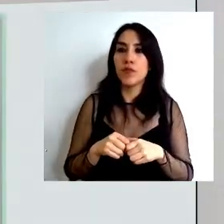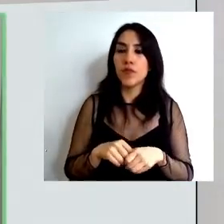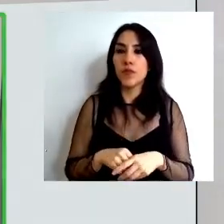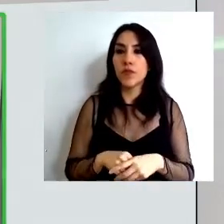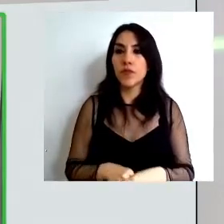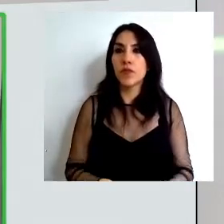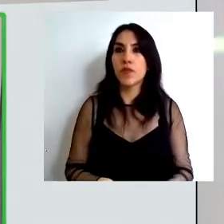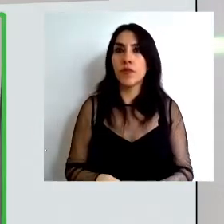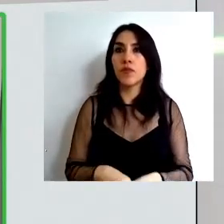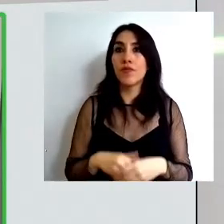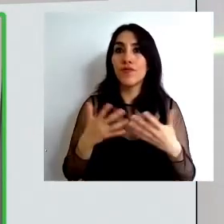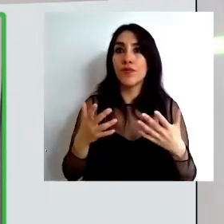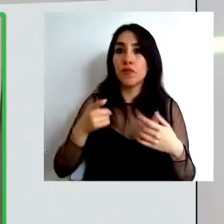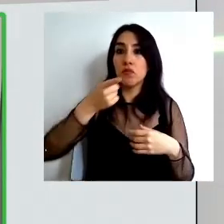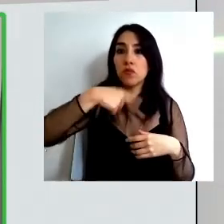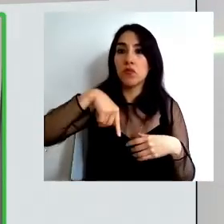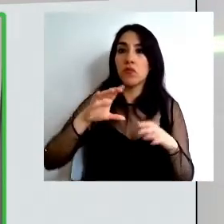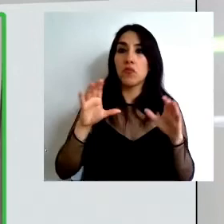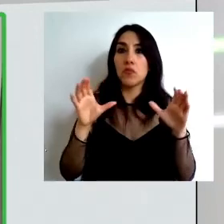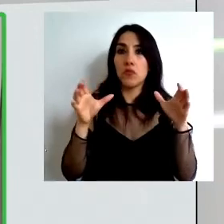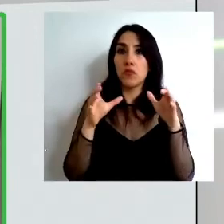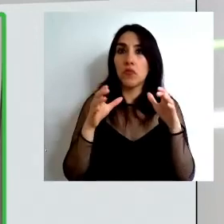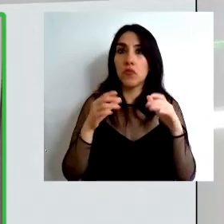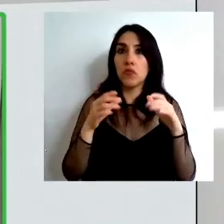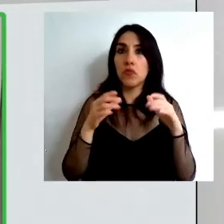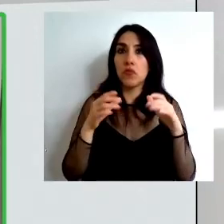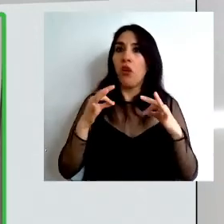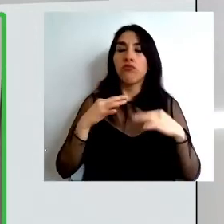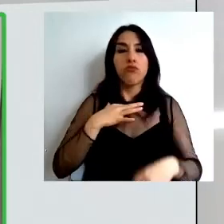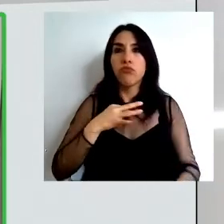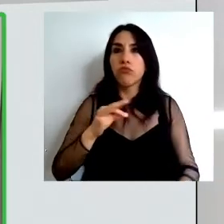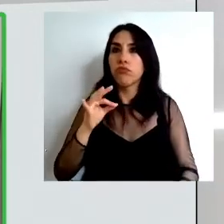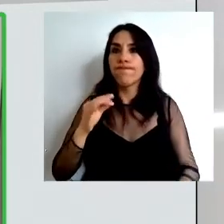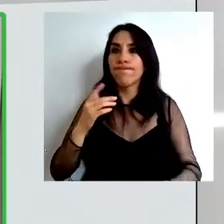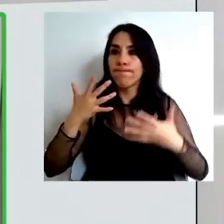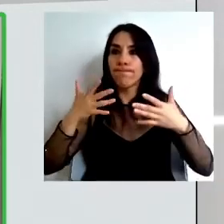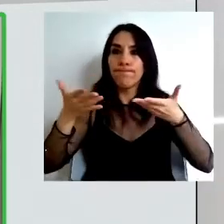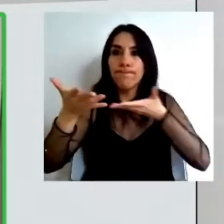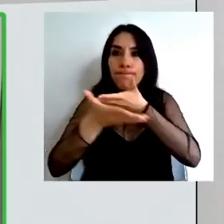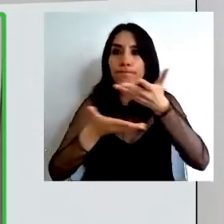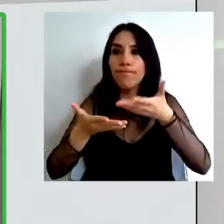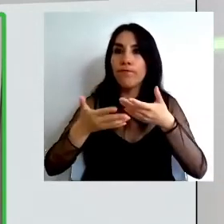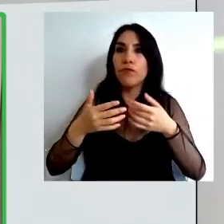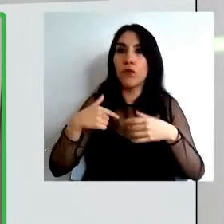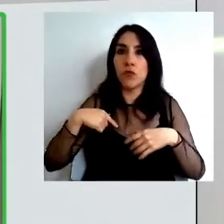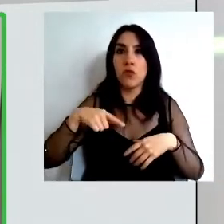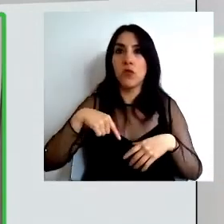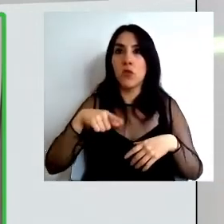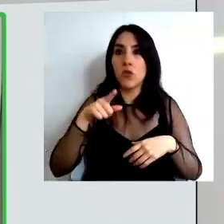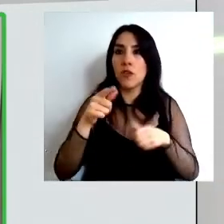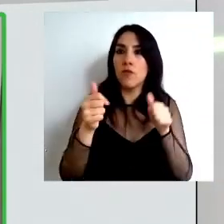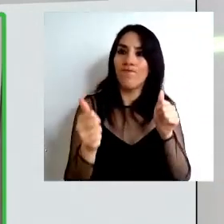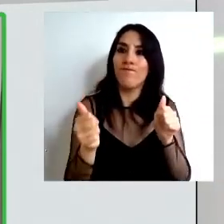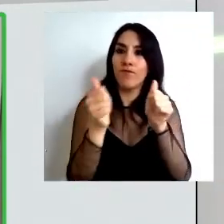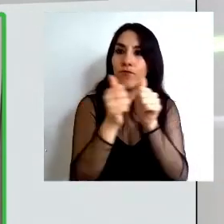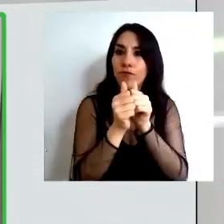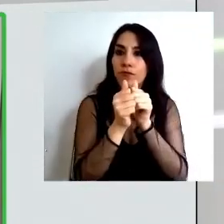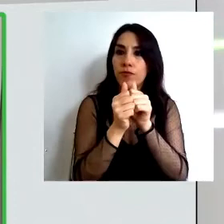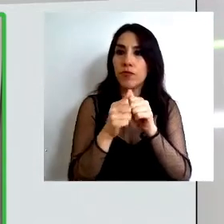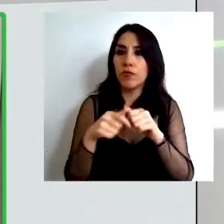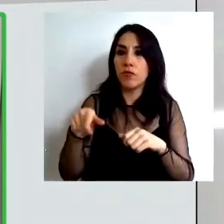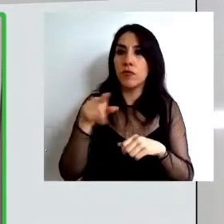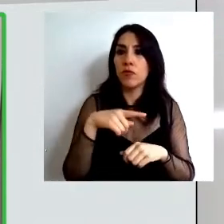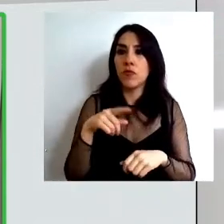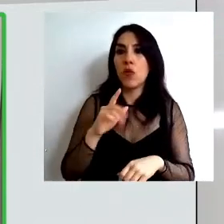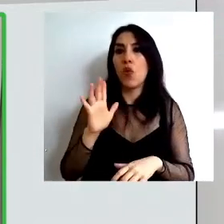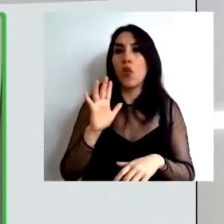we didn't imagine what now is possible with them. So this is much more than only replicating our